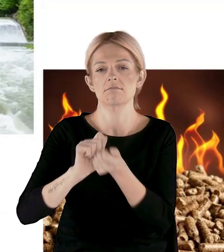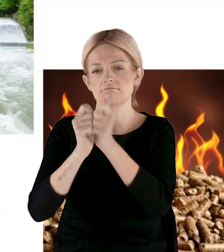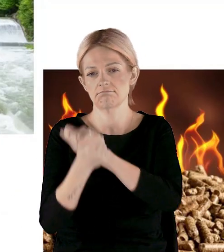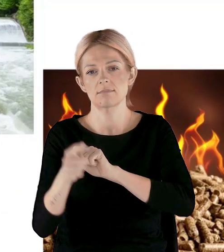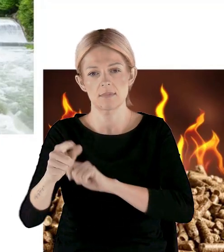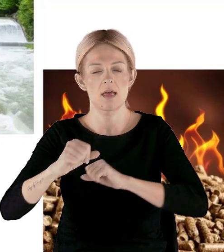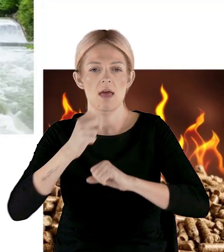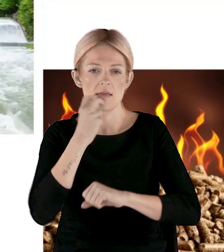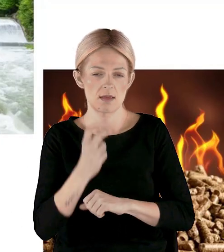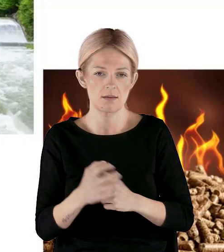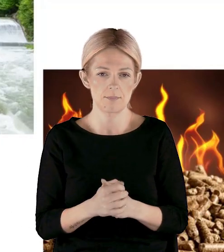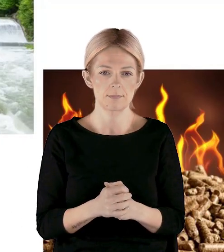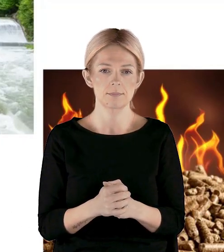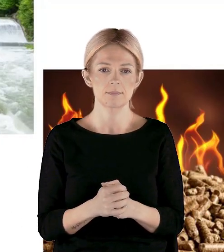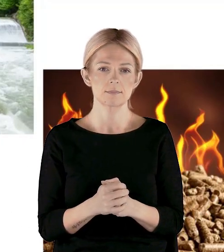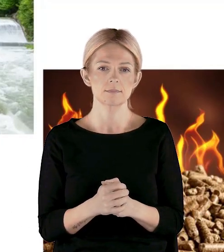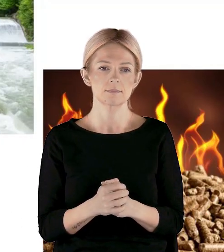uses